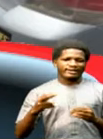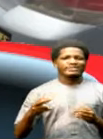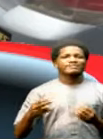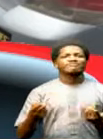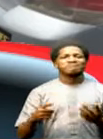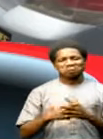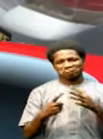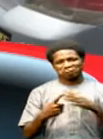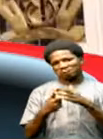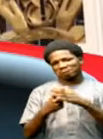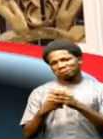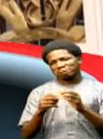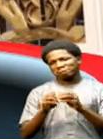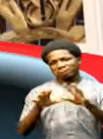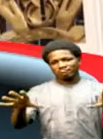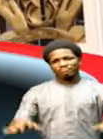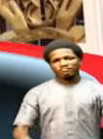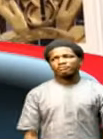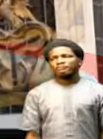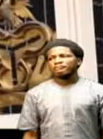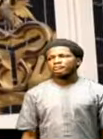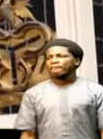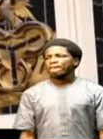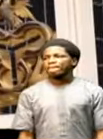join Bosede Abel for an update.